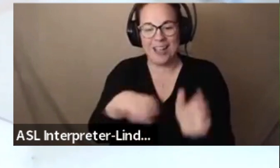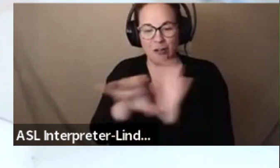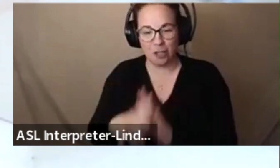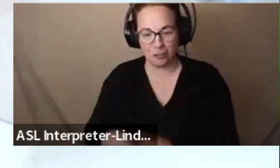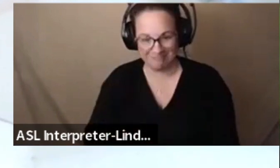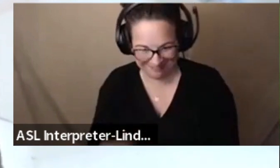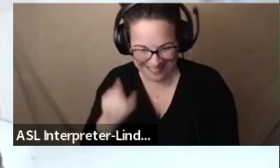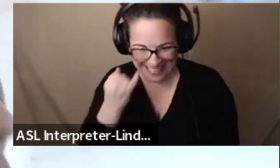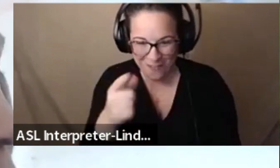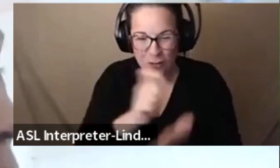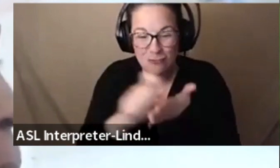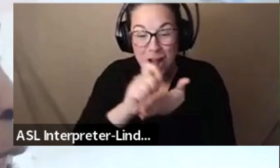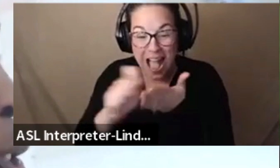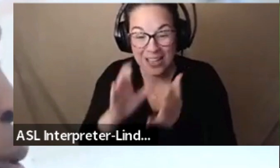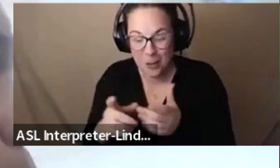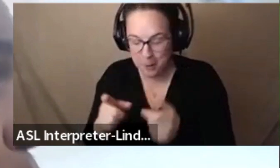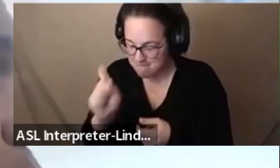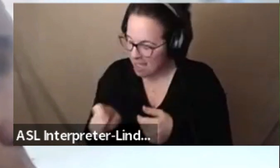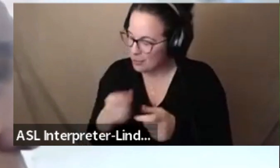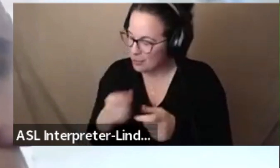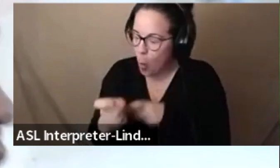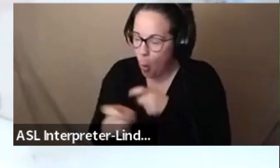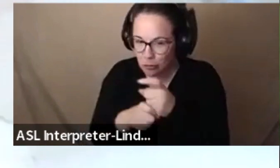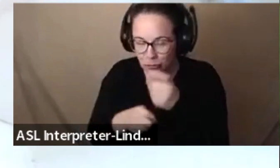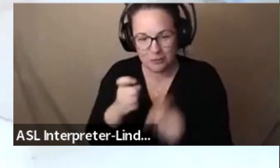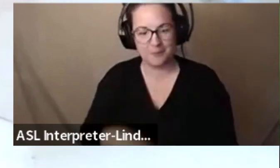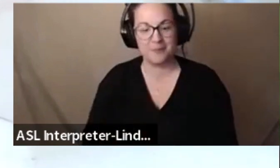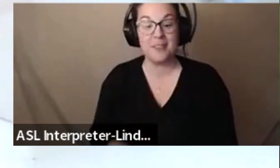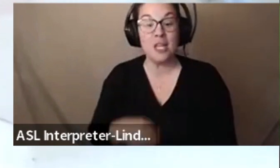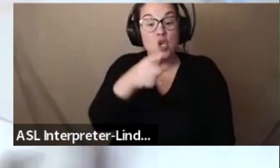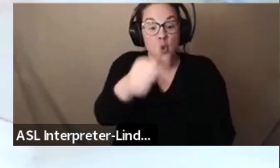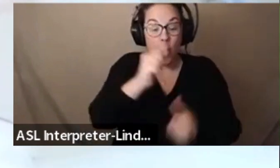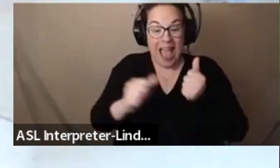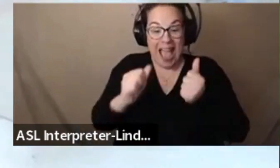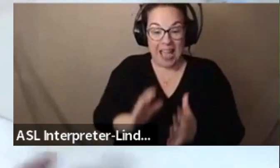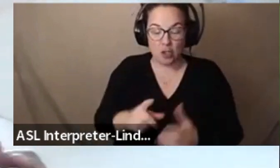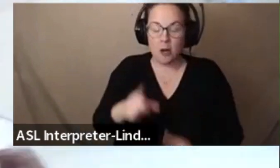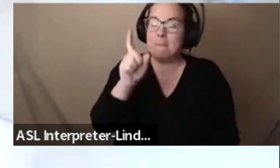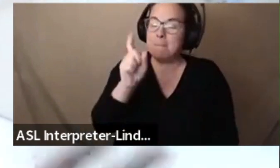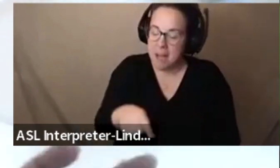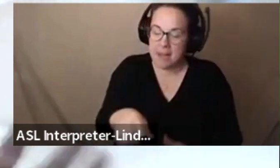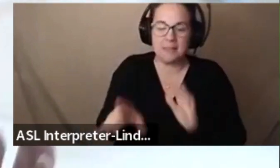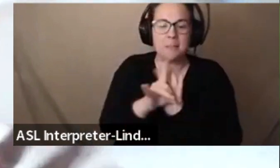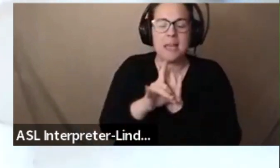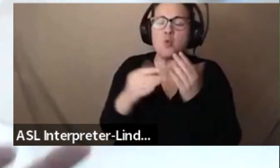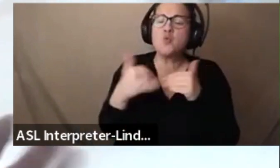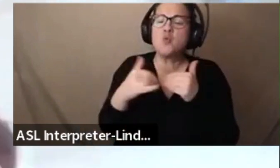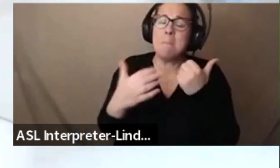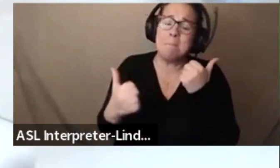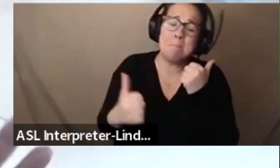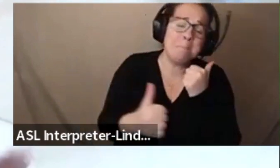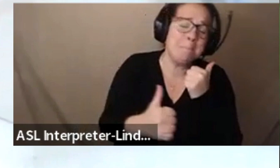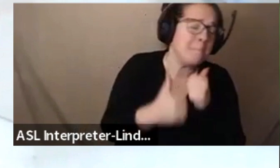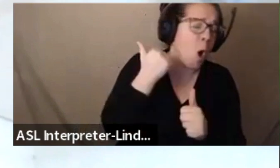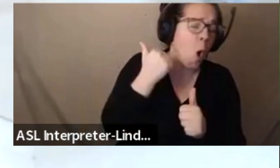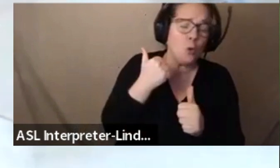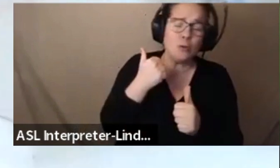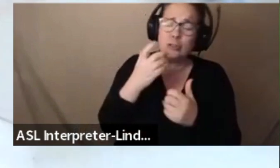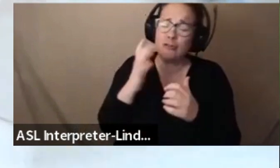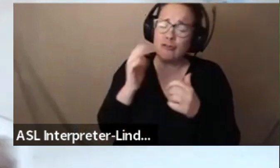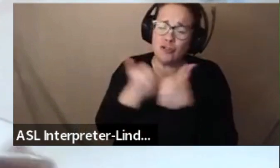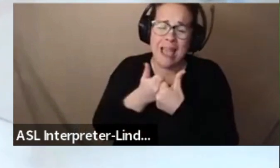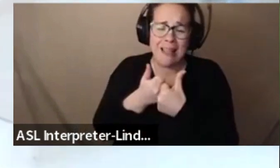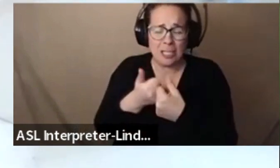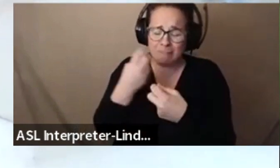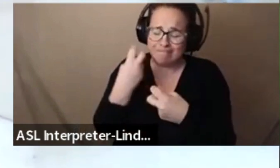characters, that you as a writer must torture your characters. I think you as an actor must choose the most difficult path for your